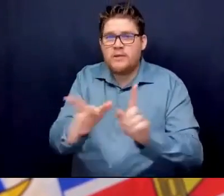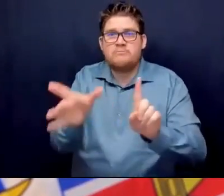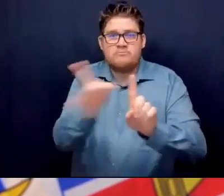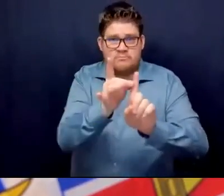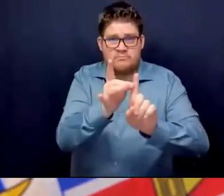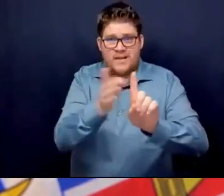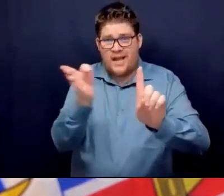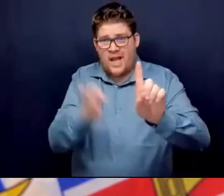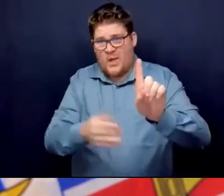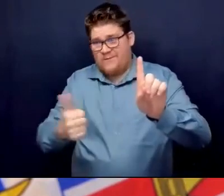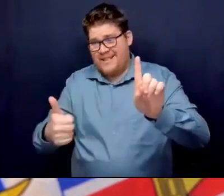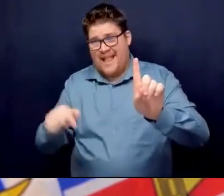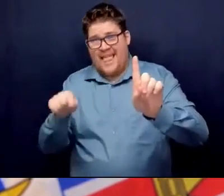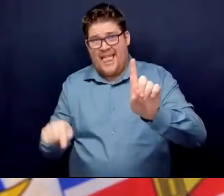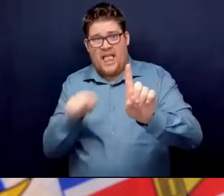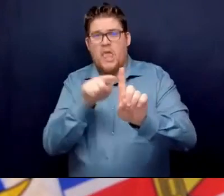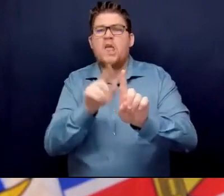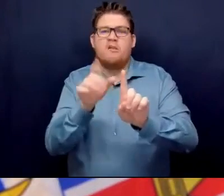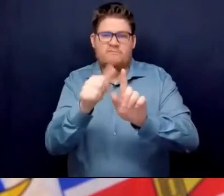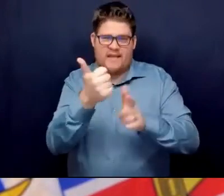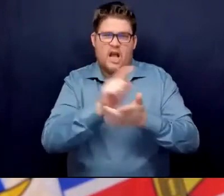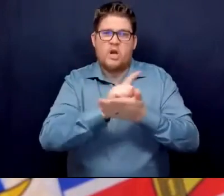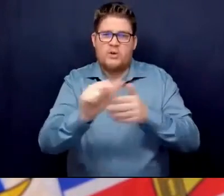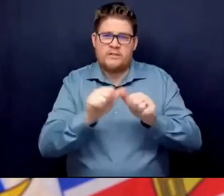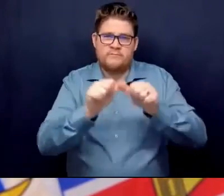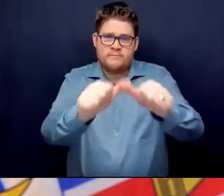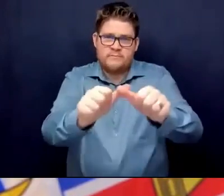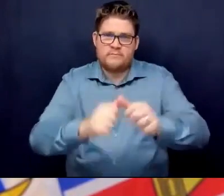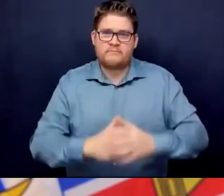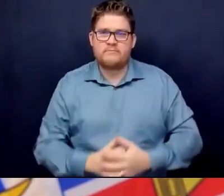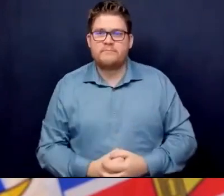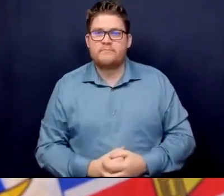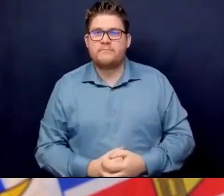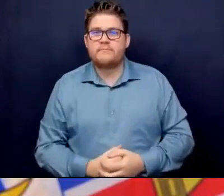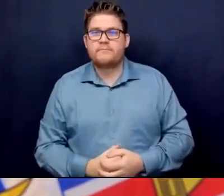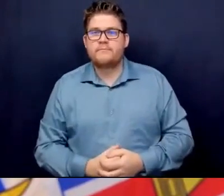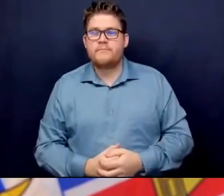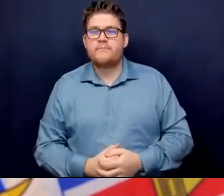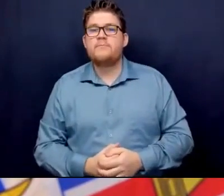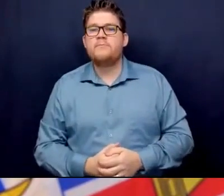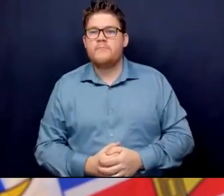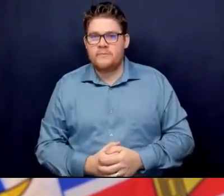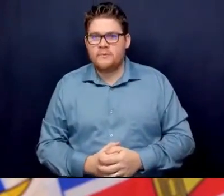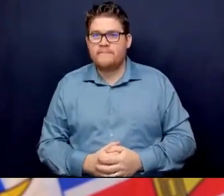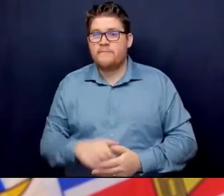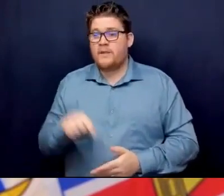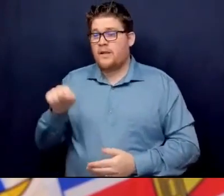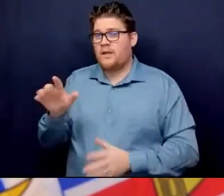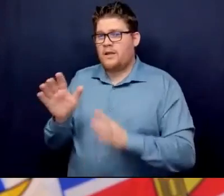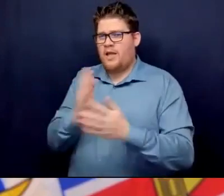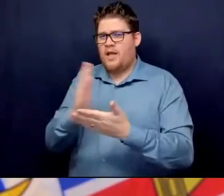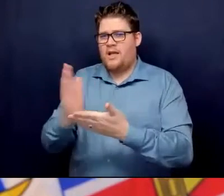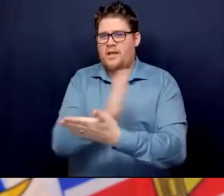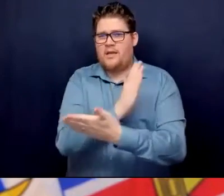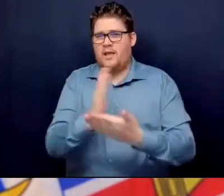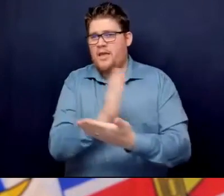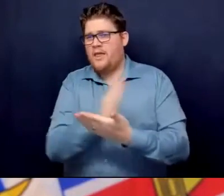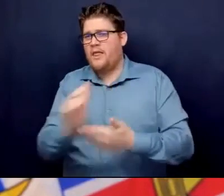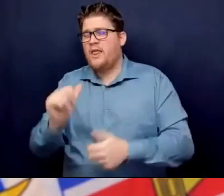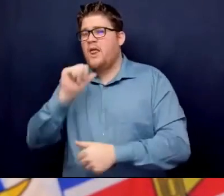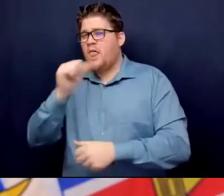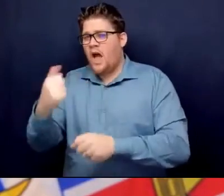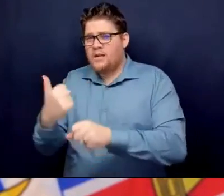our individual risk may have decreased for many, particularly if you're younger, healthy, and